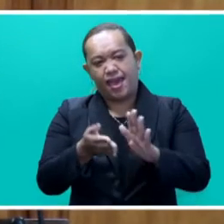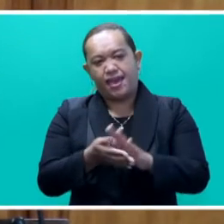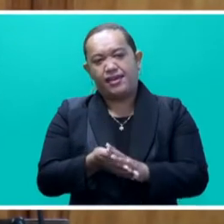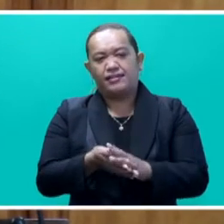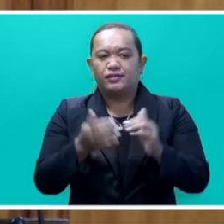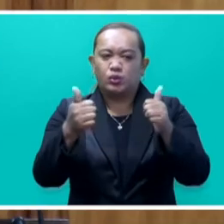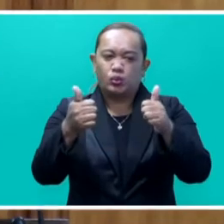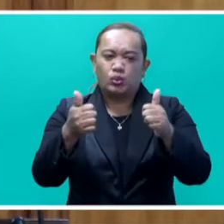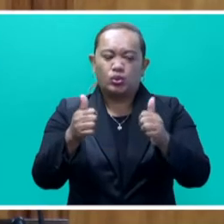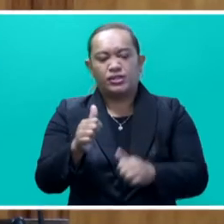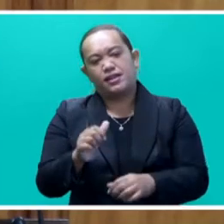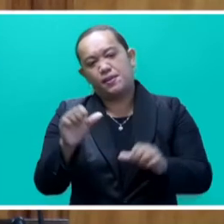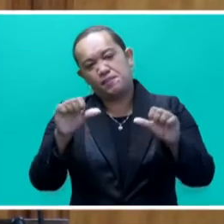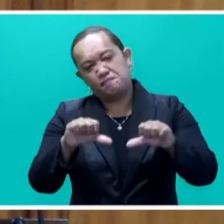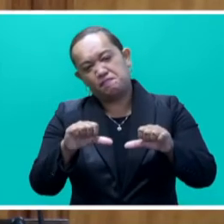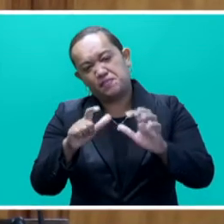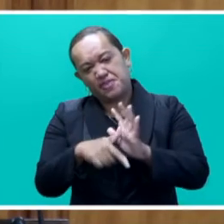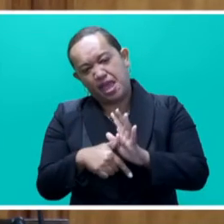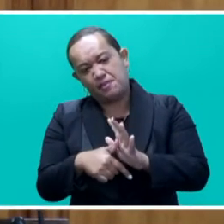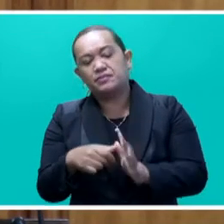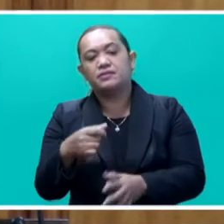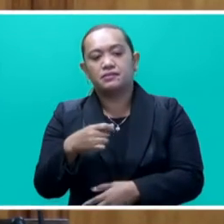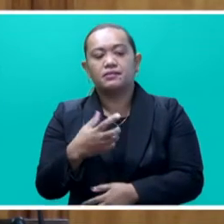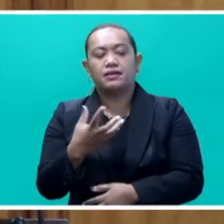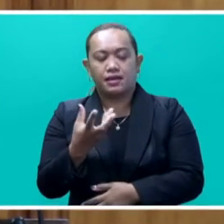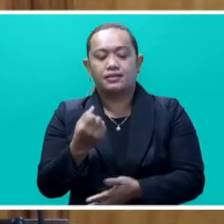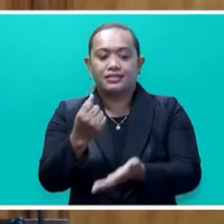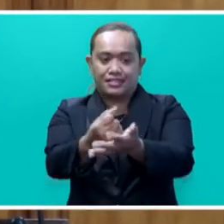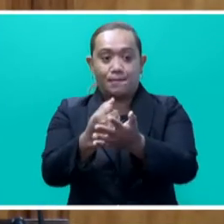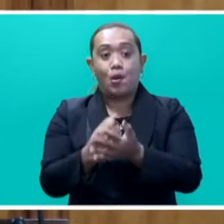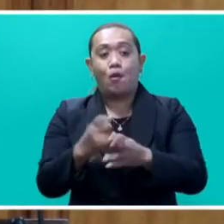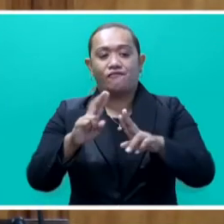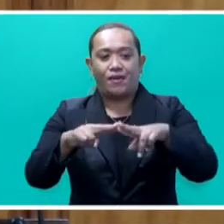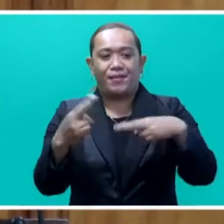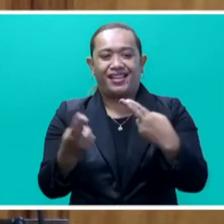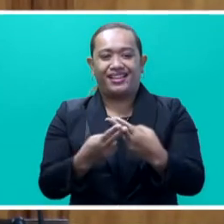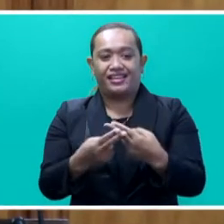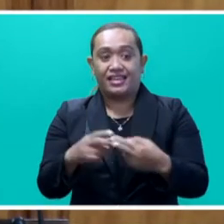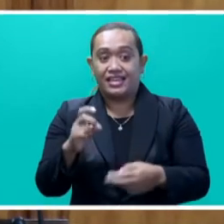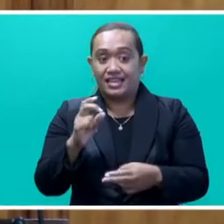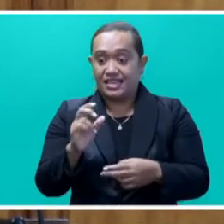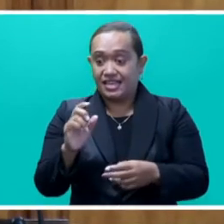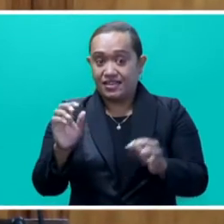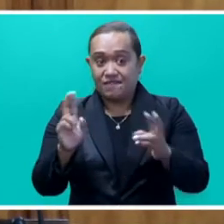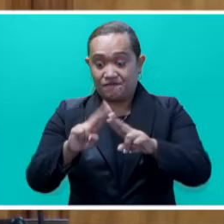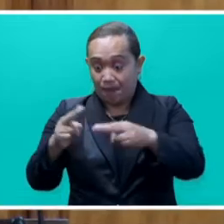their support, and without them I would not be where I am today. Thank you very much.